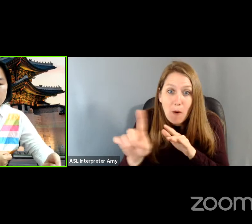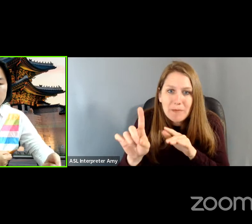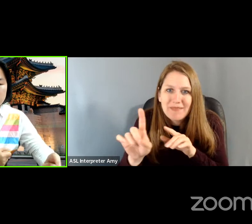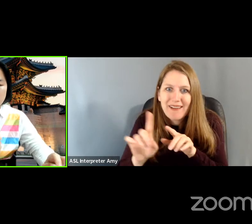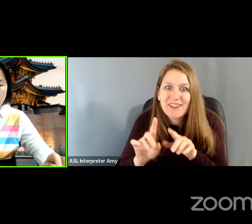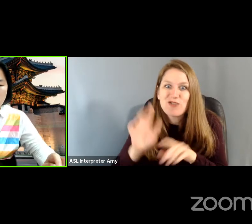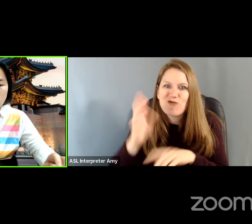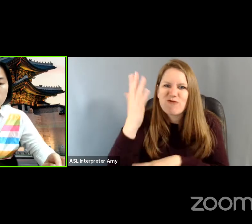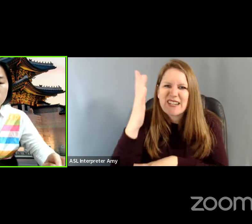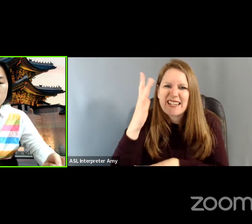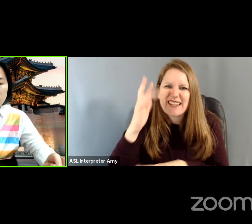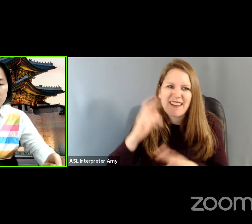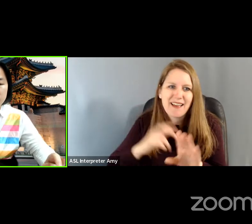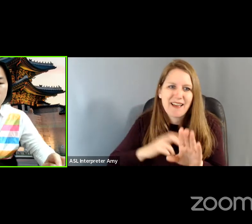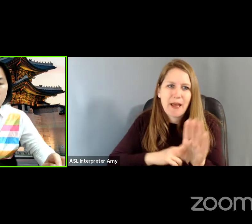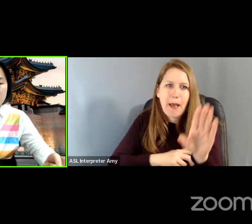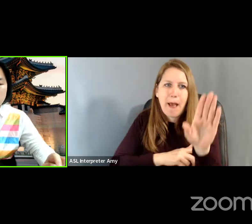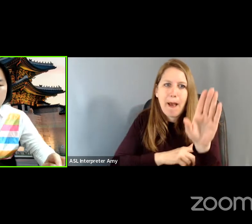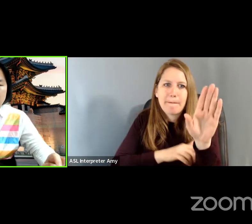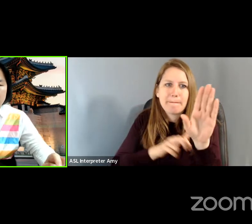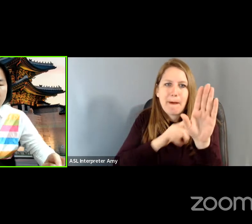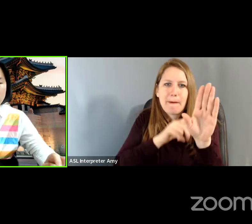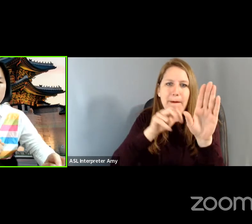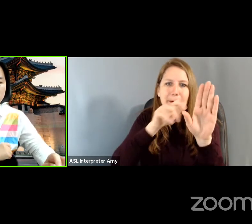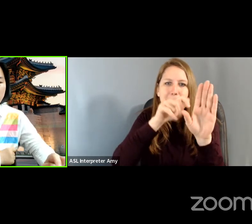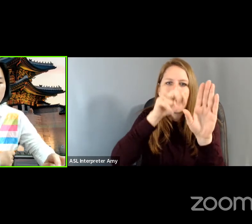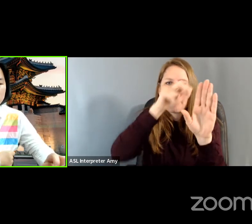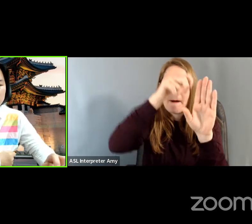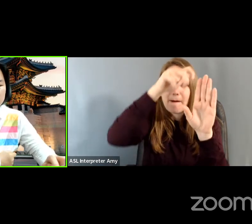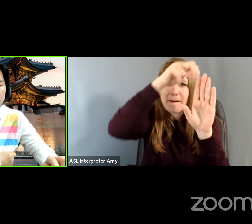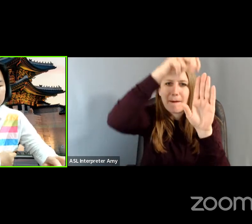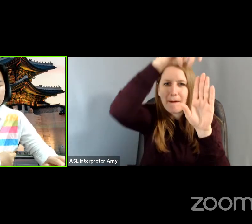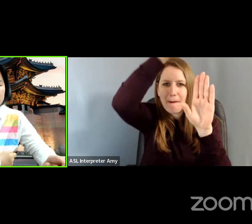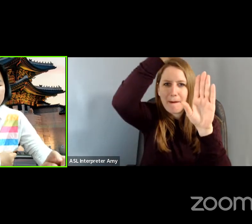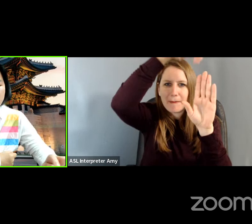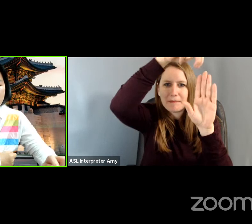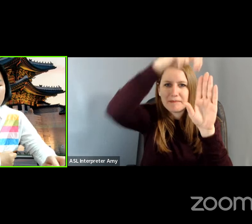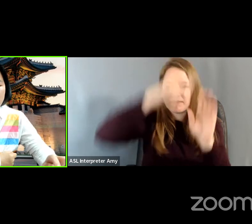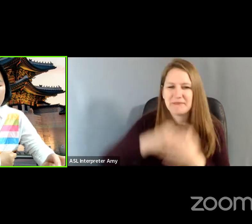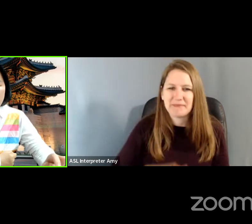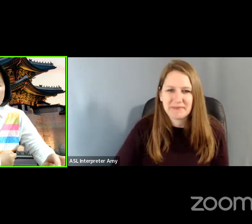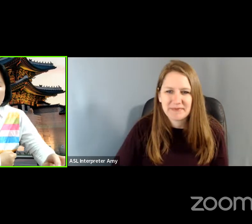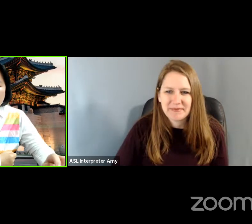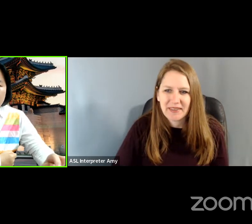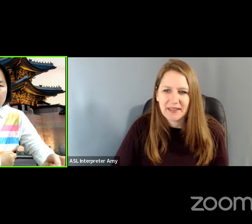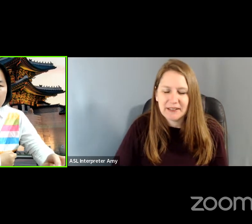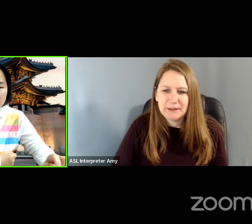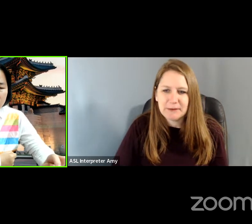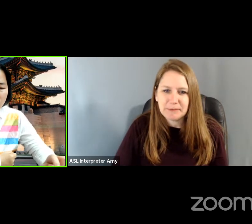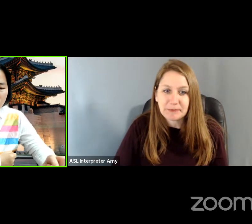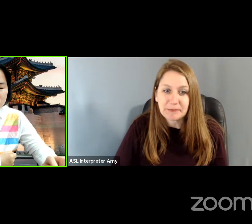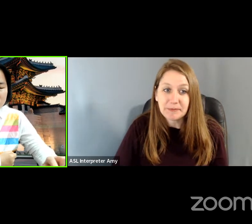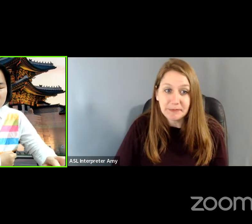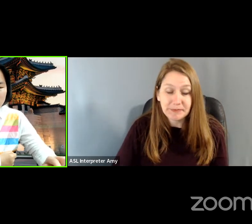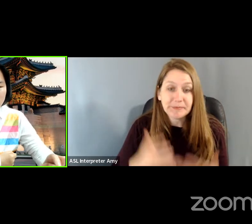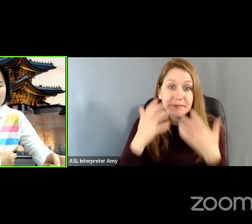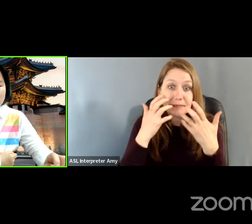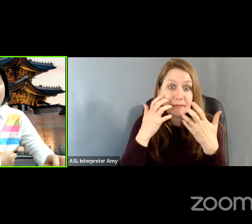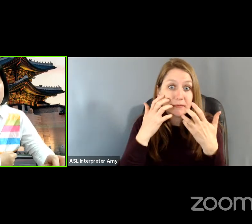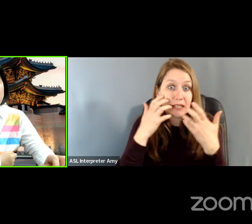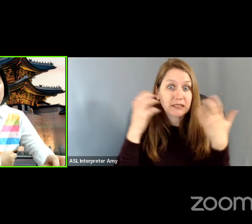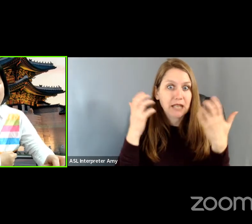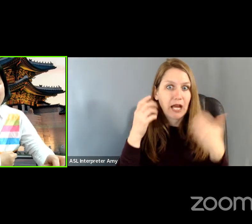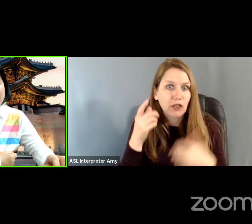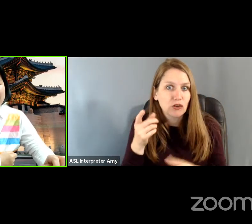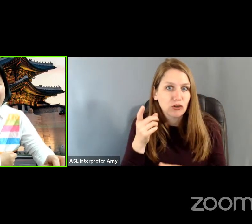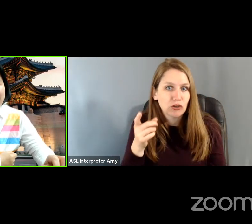up the tall zelkova tree next to the house. The tiger at the house was